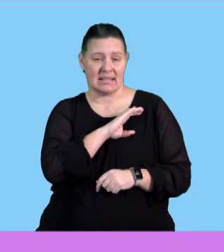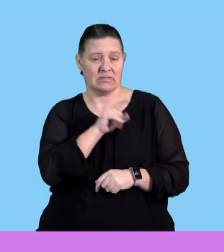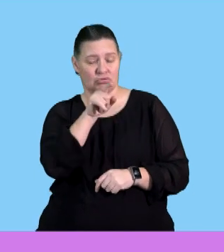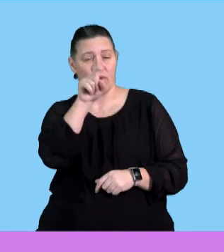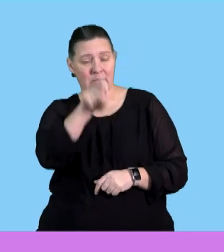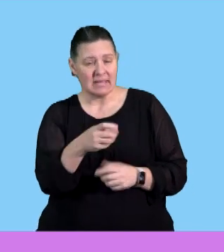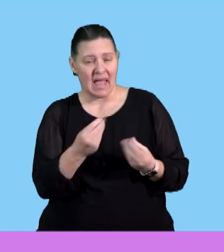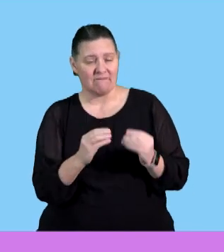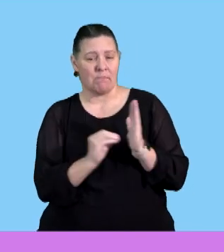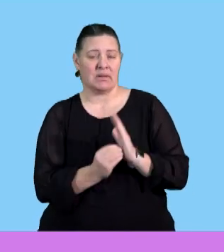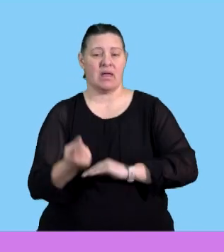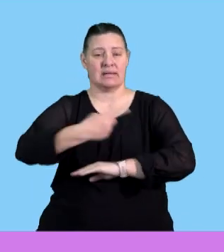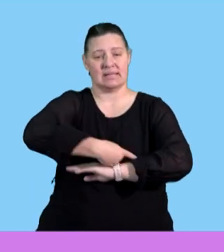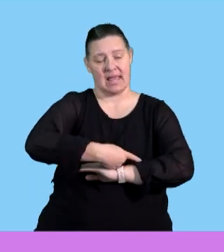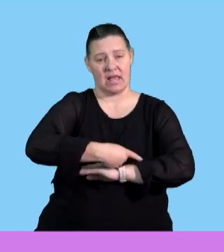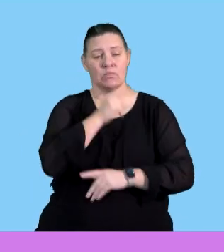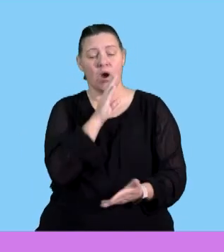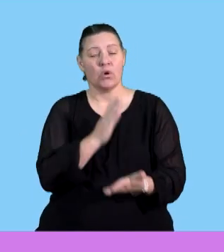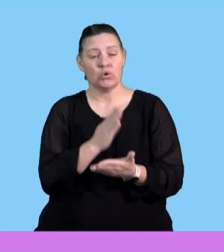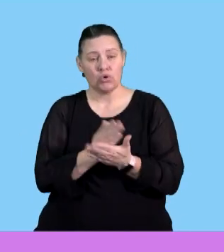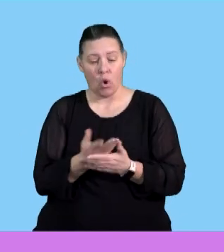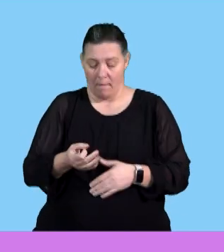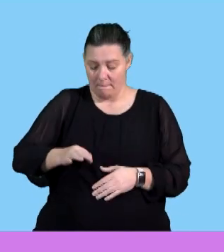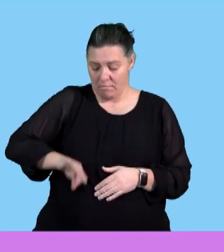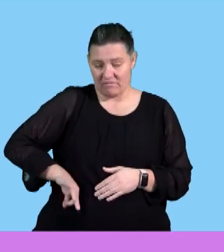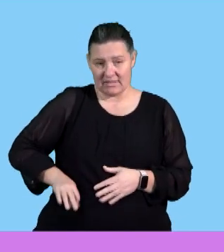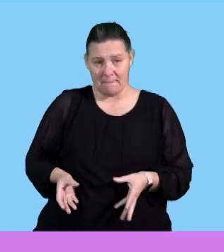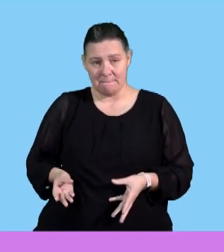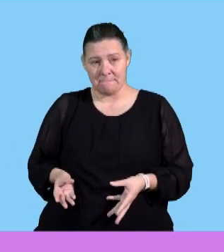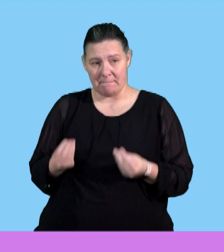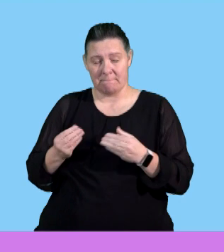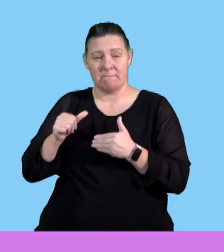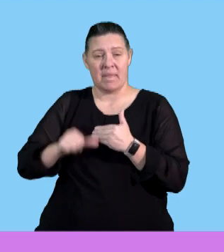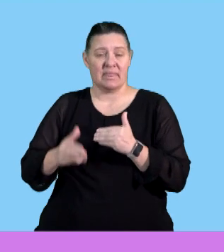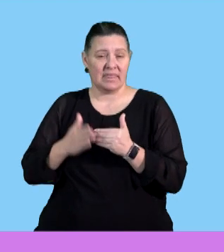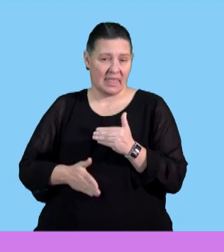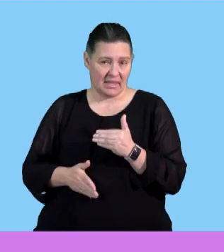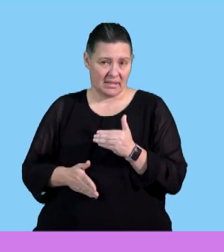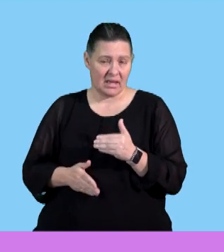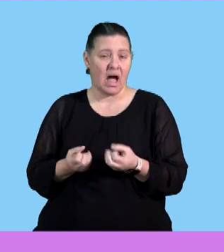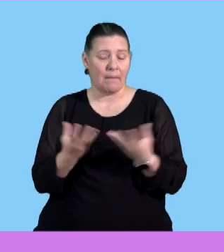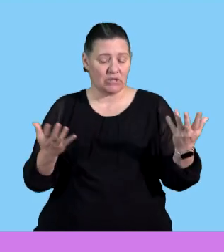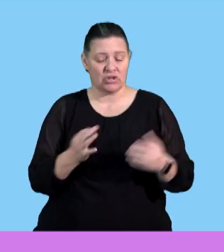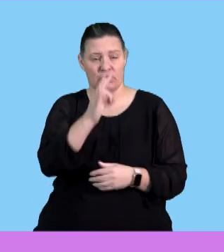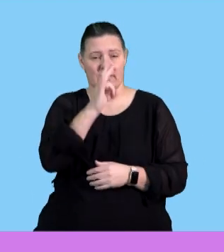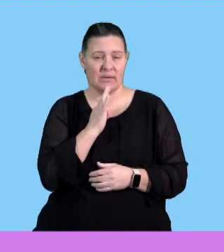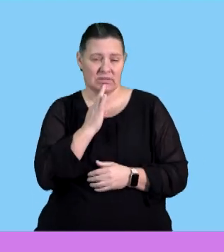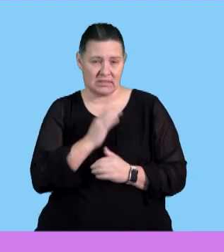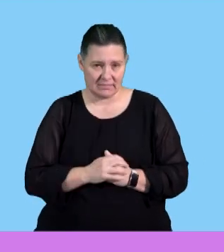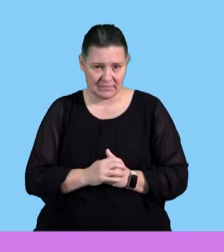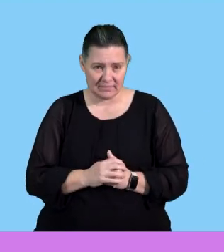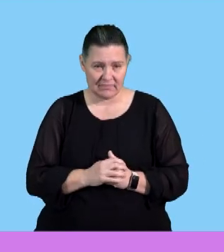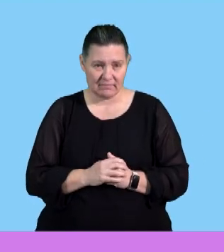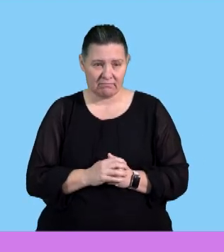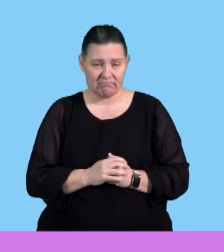many clients should she book per day to ensure a profit at the end of the month of 3,000